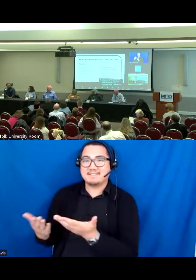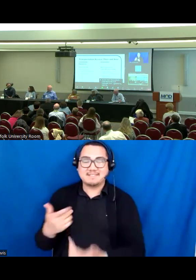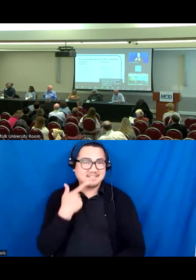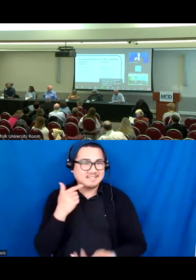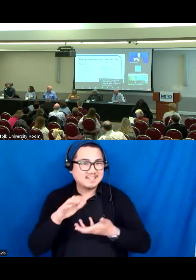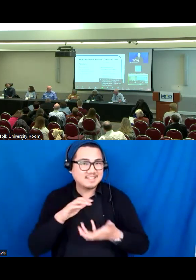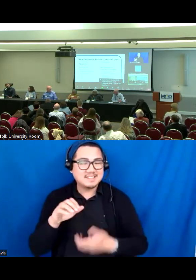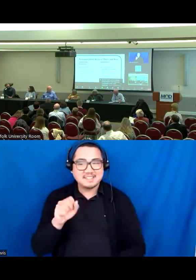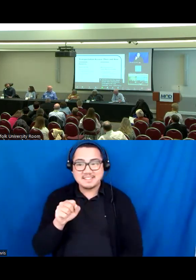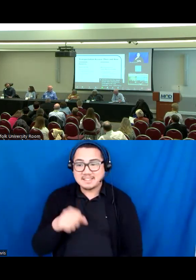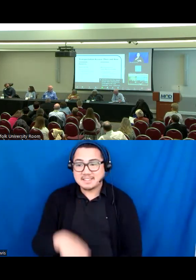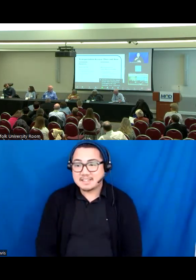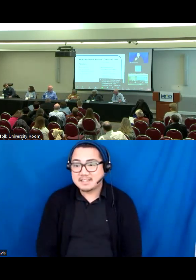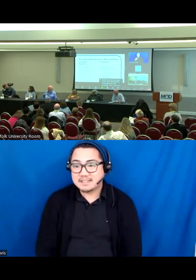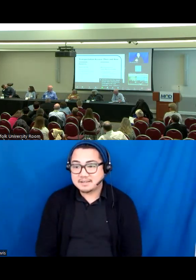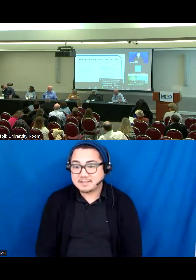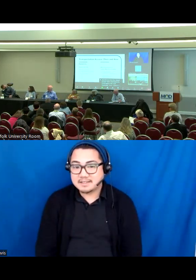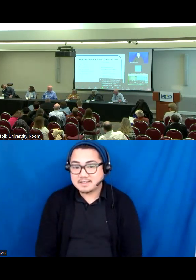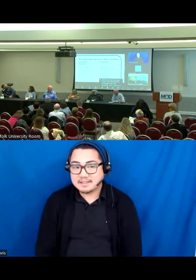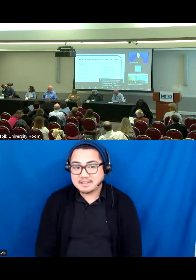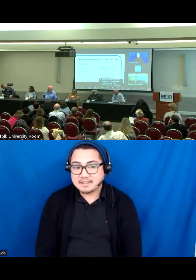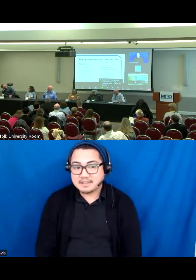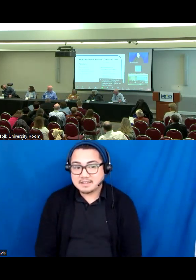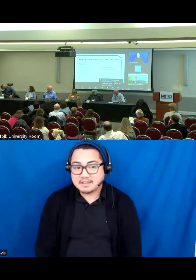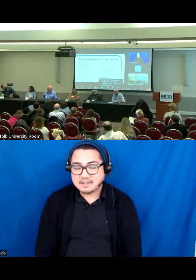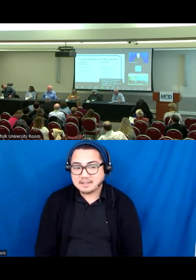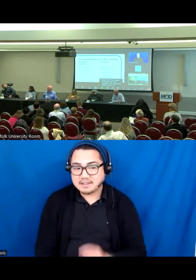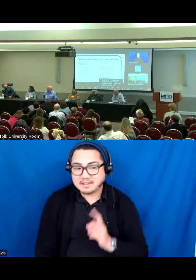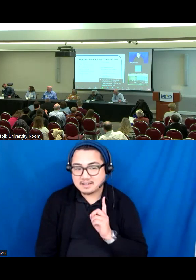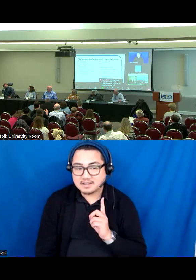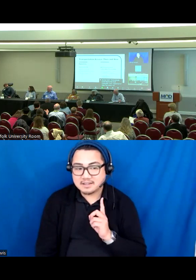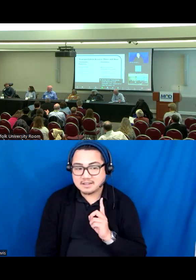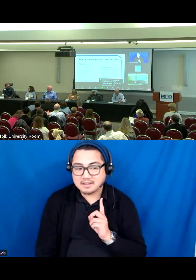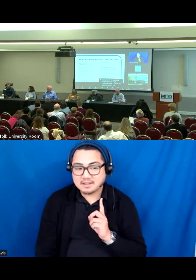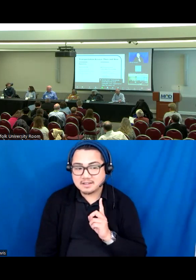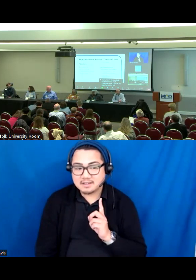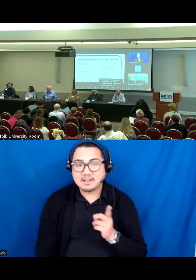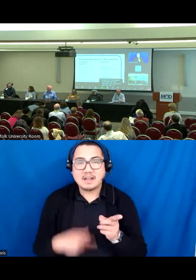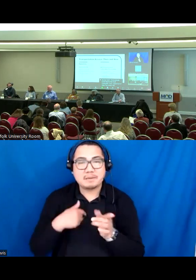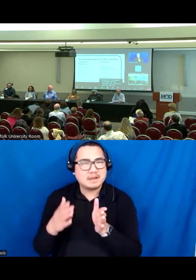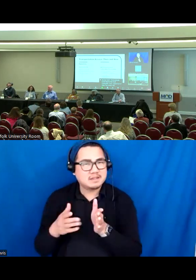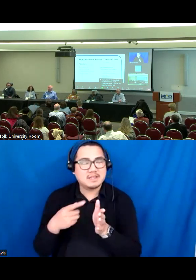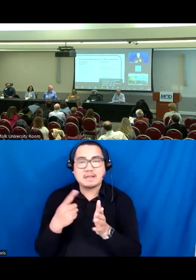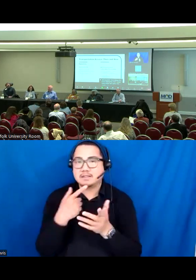Yes, the last neighborhood of Boston, like